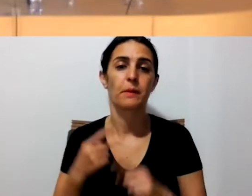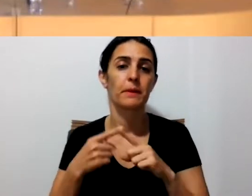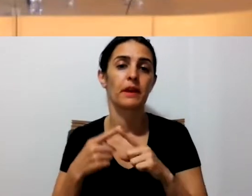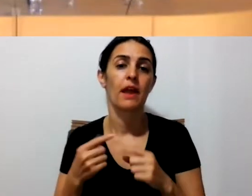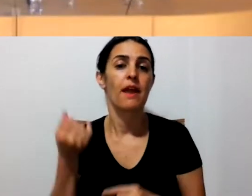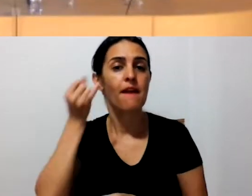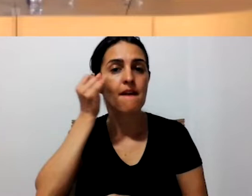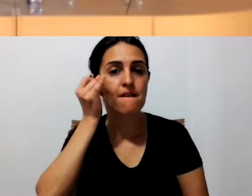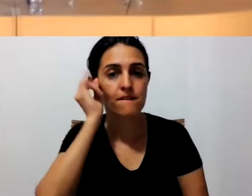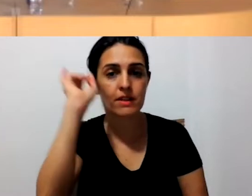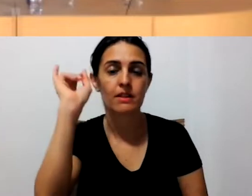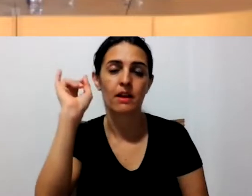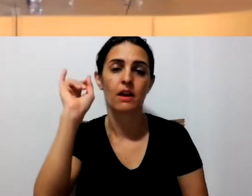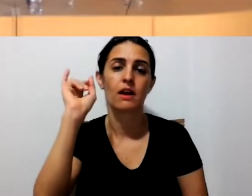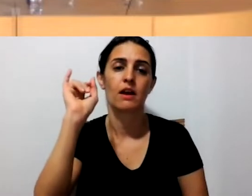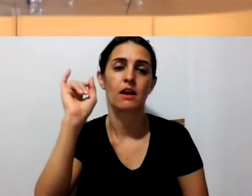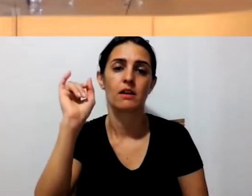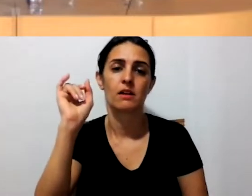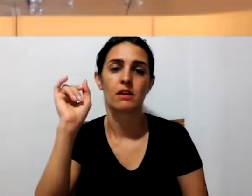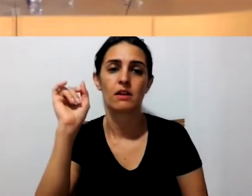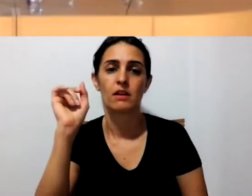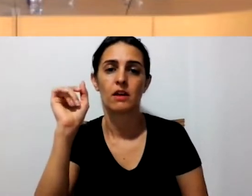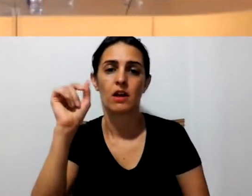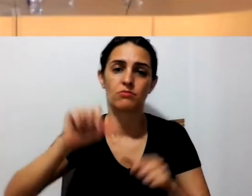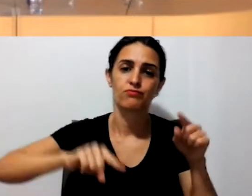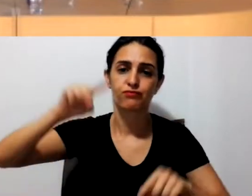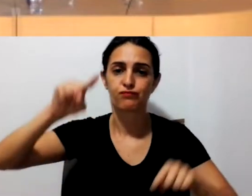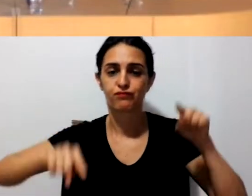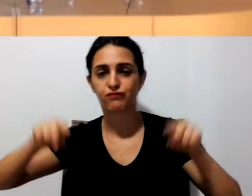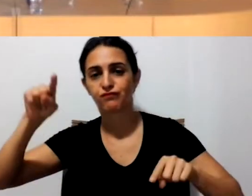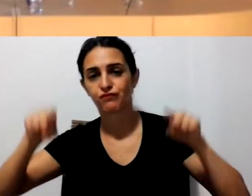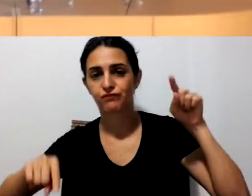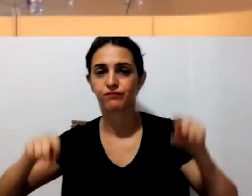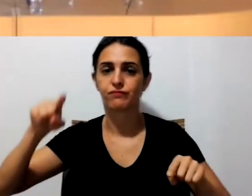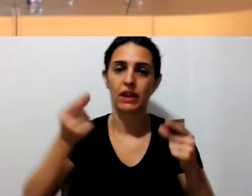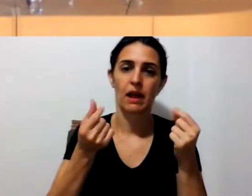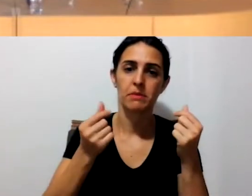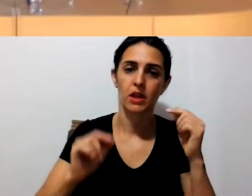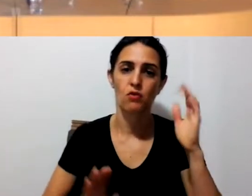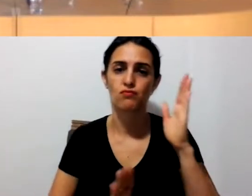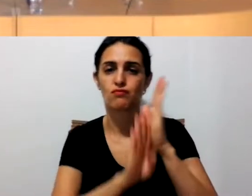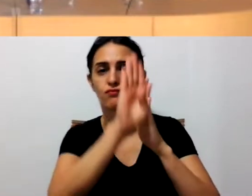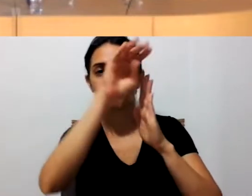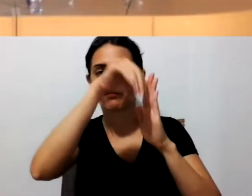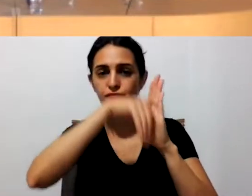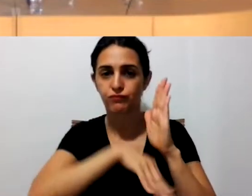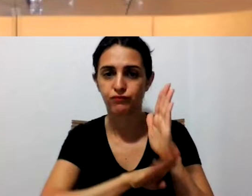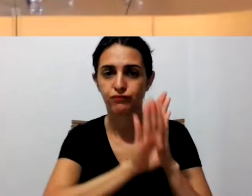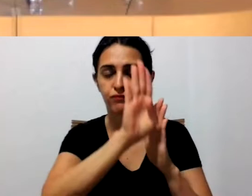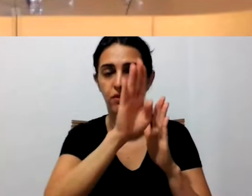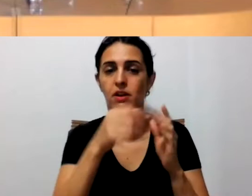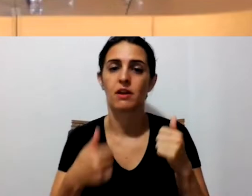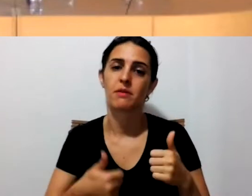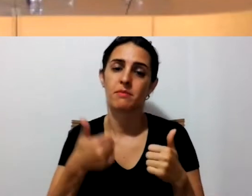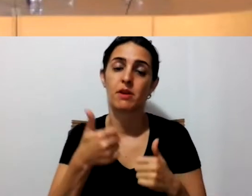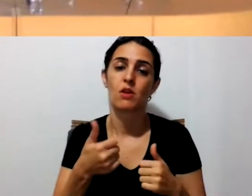an accession process. I should also say that an accession process is usually not only a government process, I